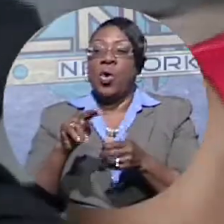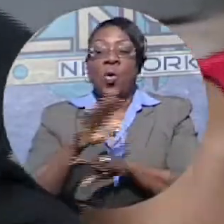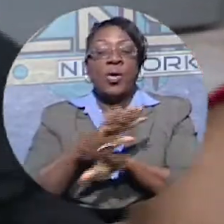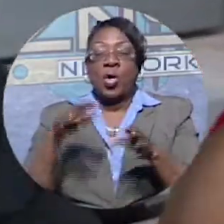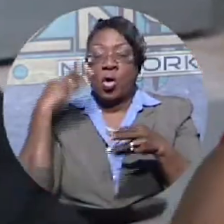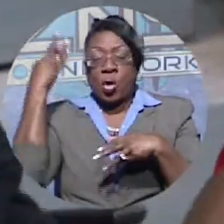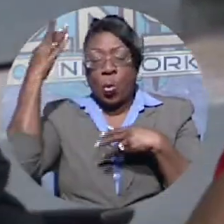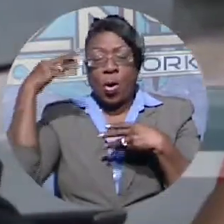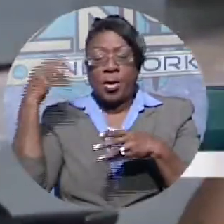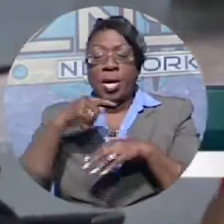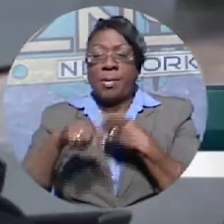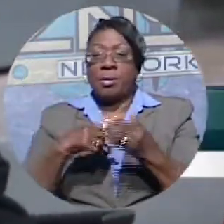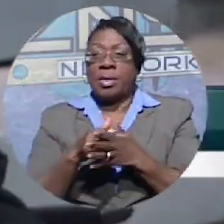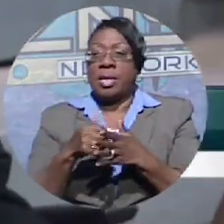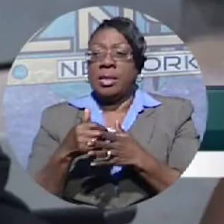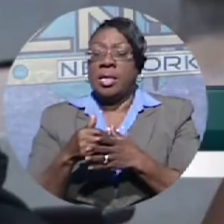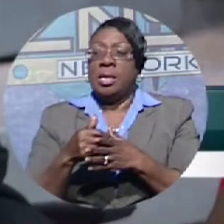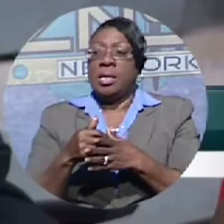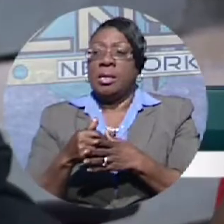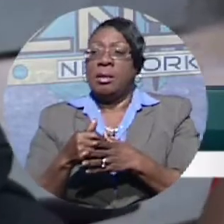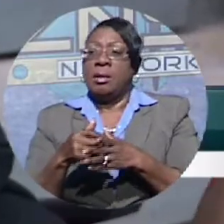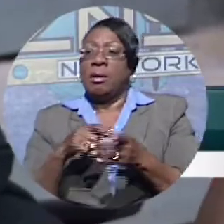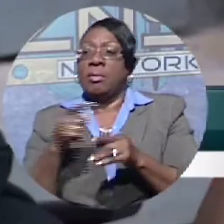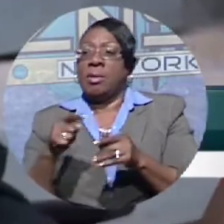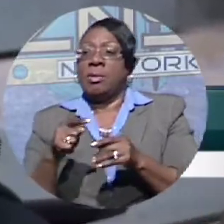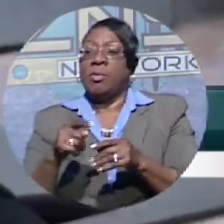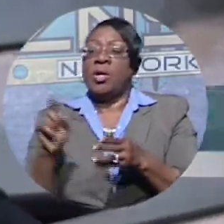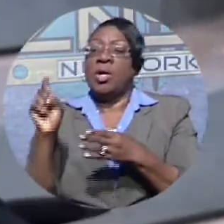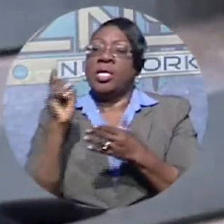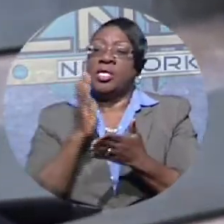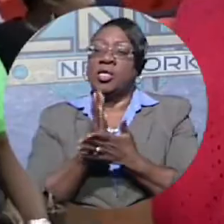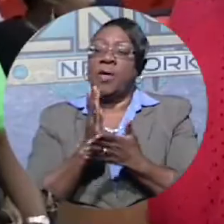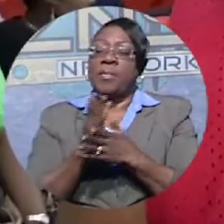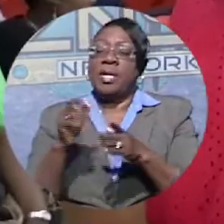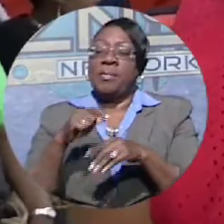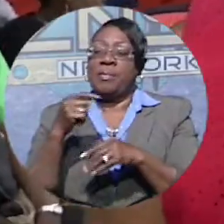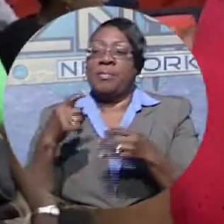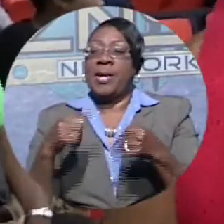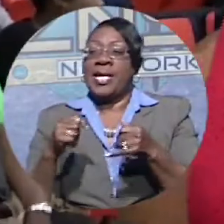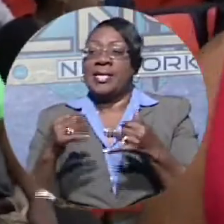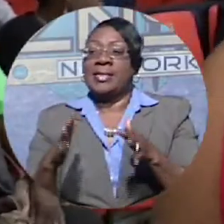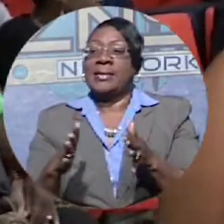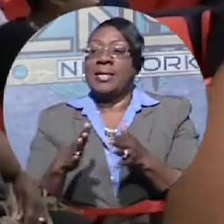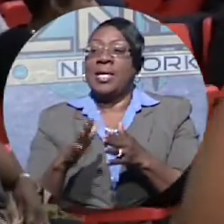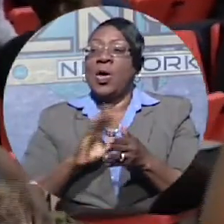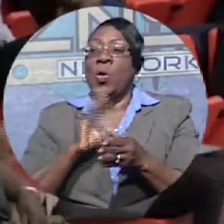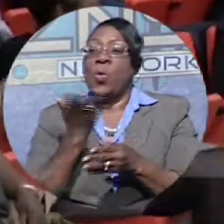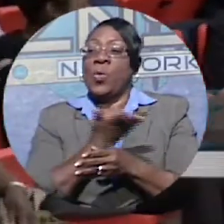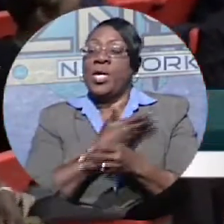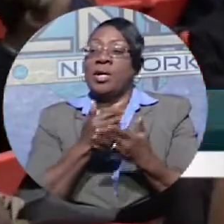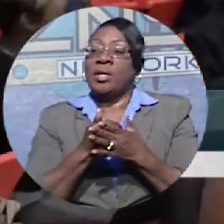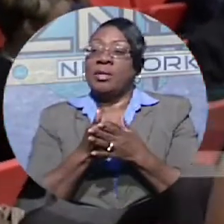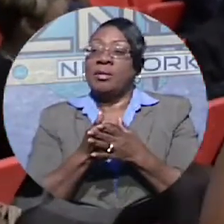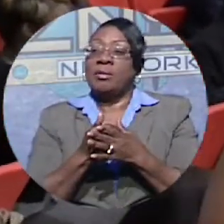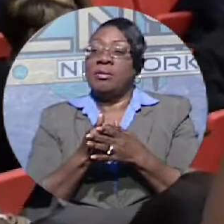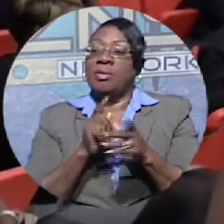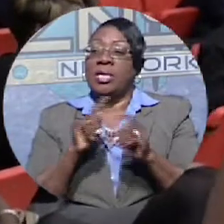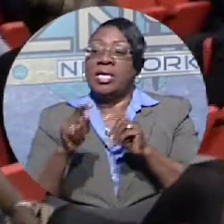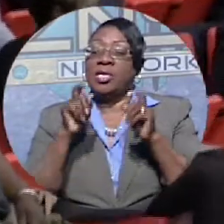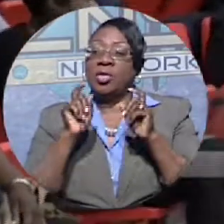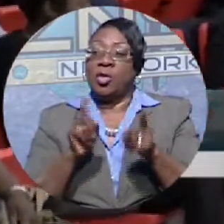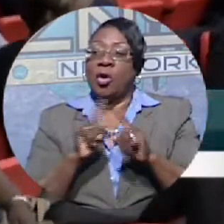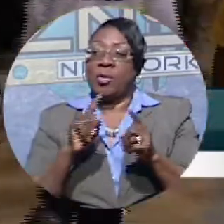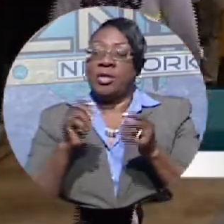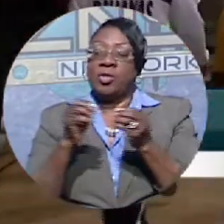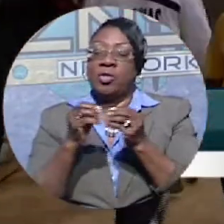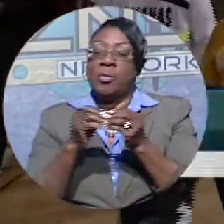about watching the fast breaks as they go along, shutting on them offensively and defensively. We need to do better defense. Everybody needs to talk and just move the